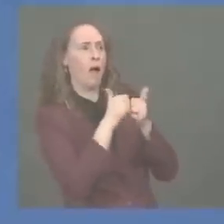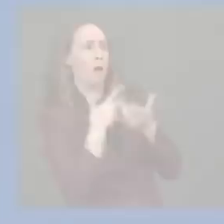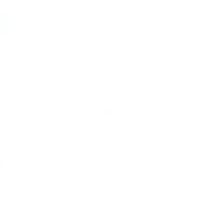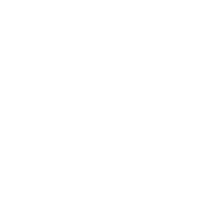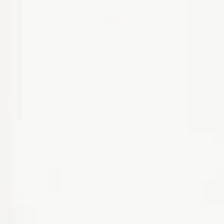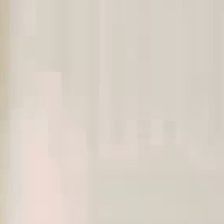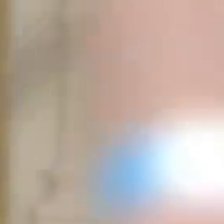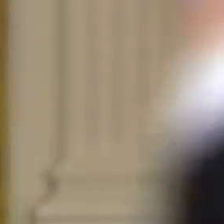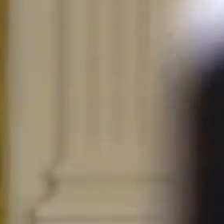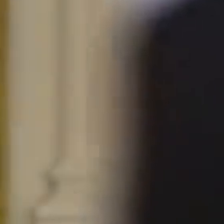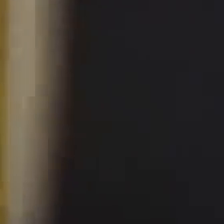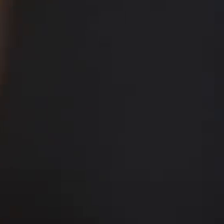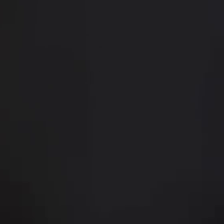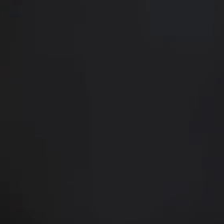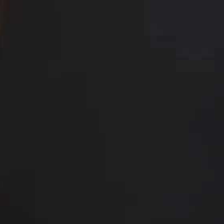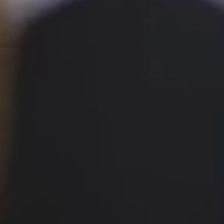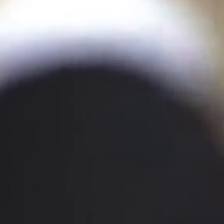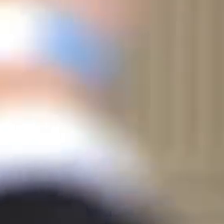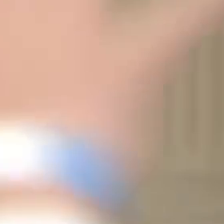people.